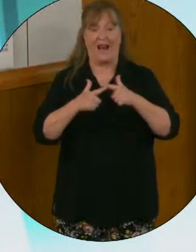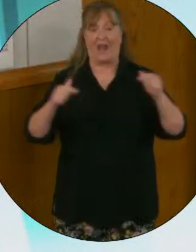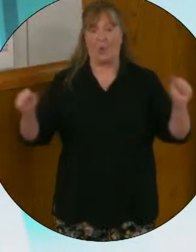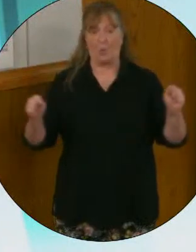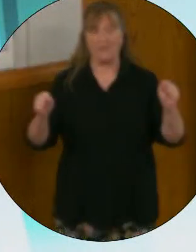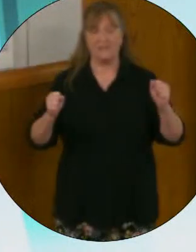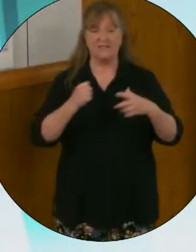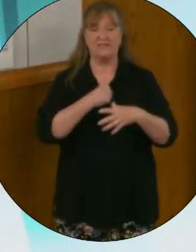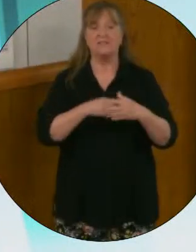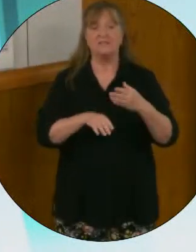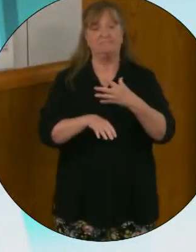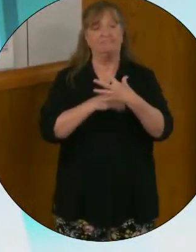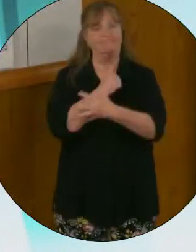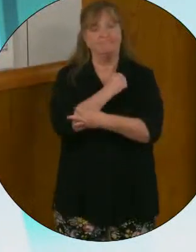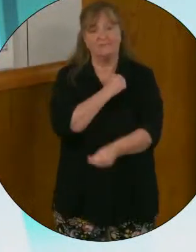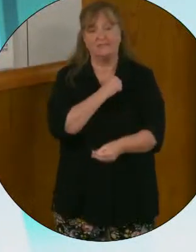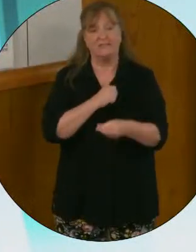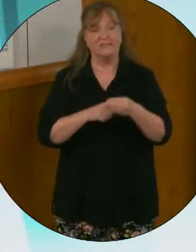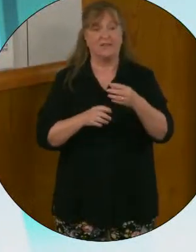linguistic deprivation.